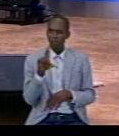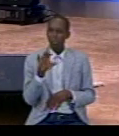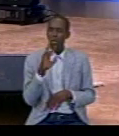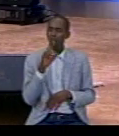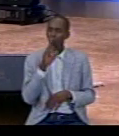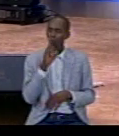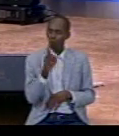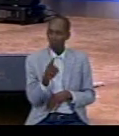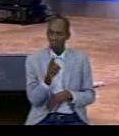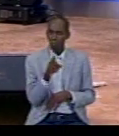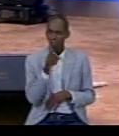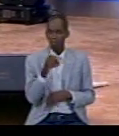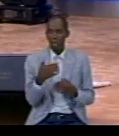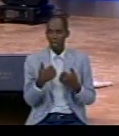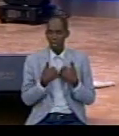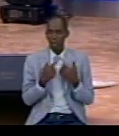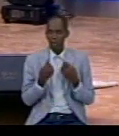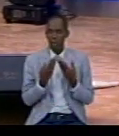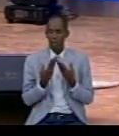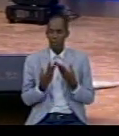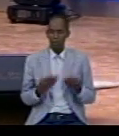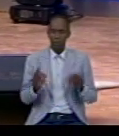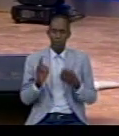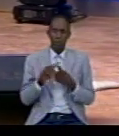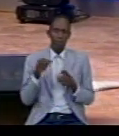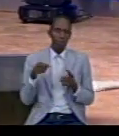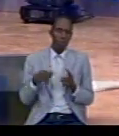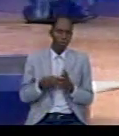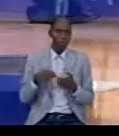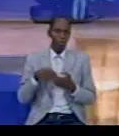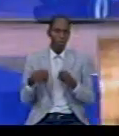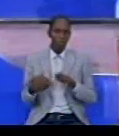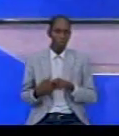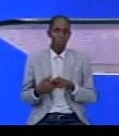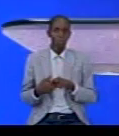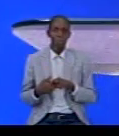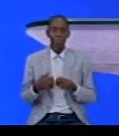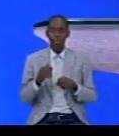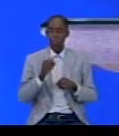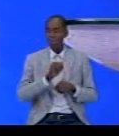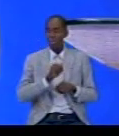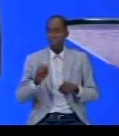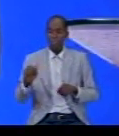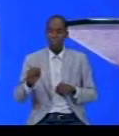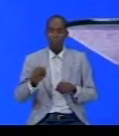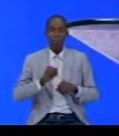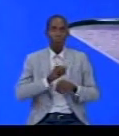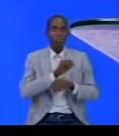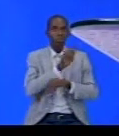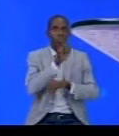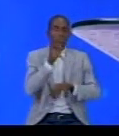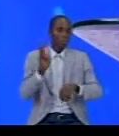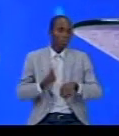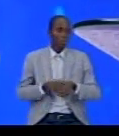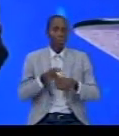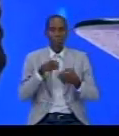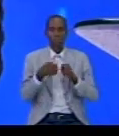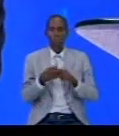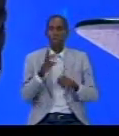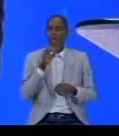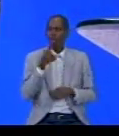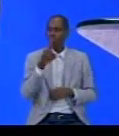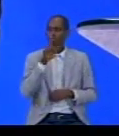you have the solution to this problem? A national problem. Are you sure you